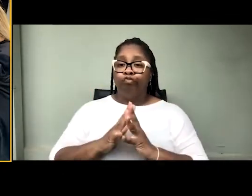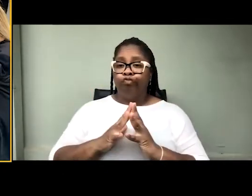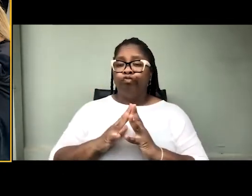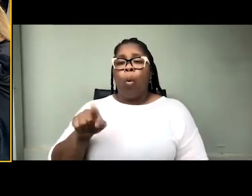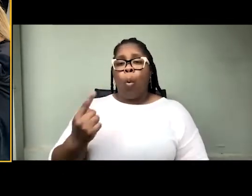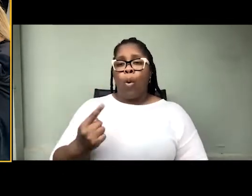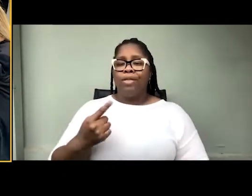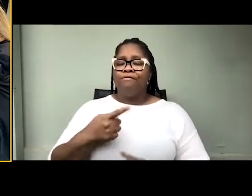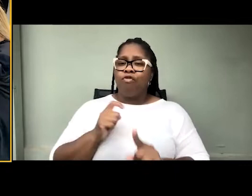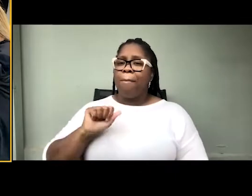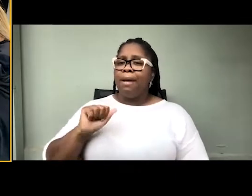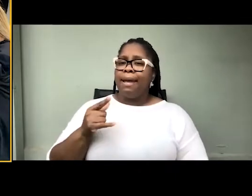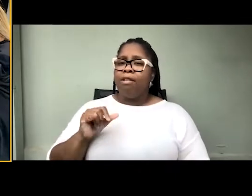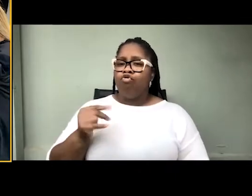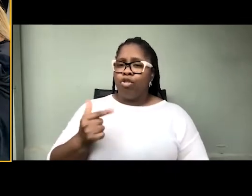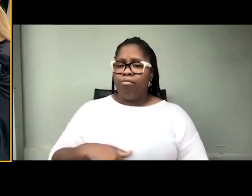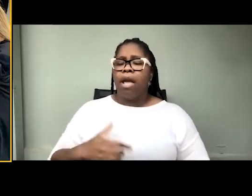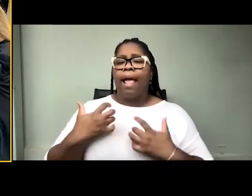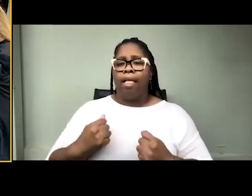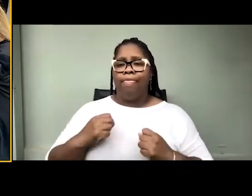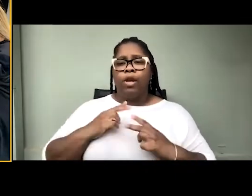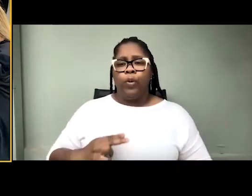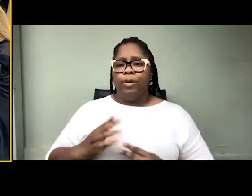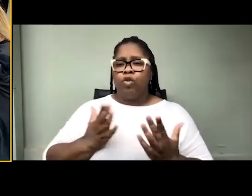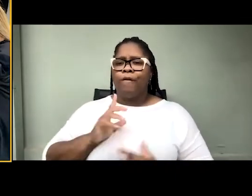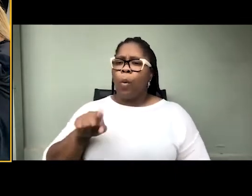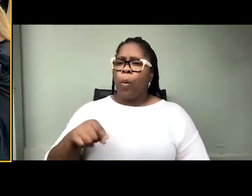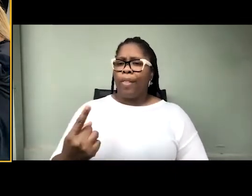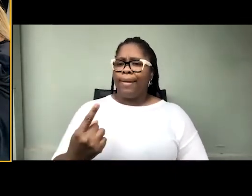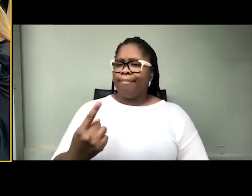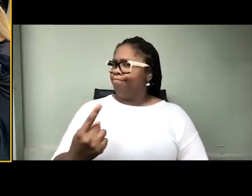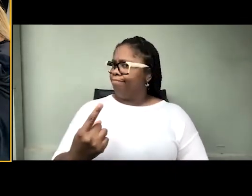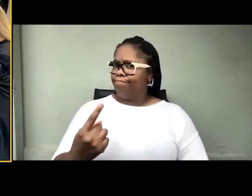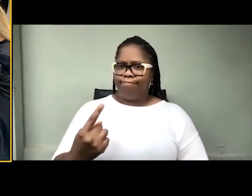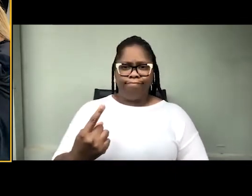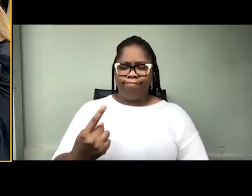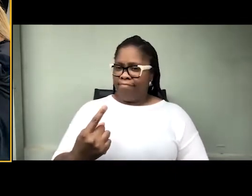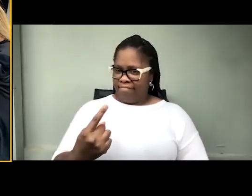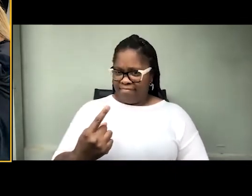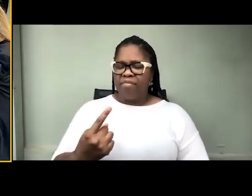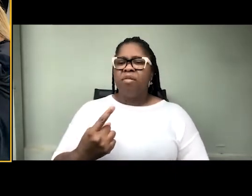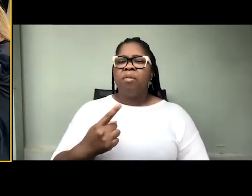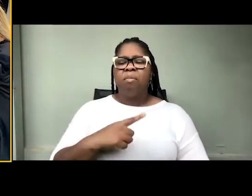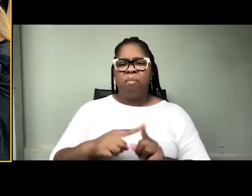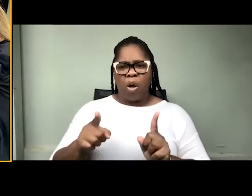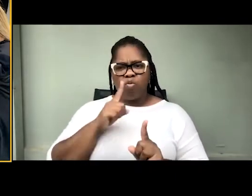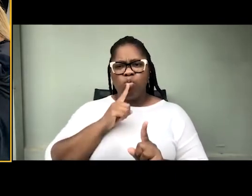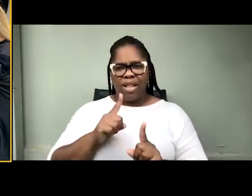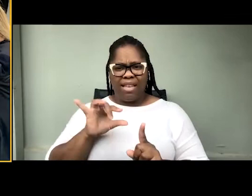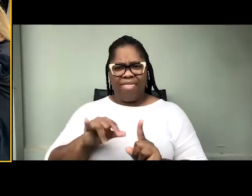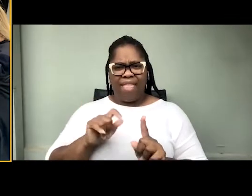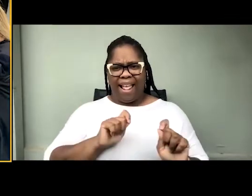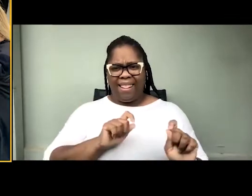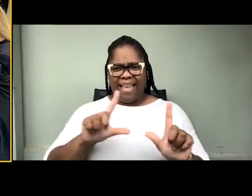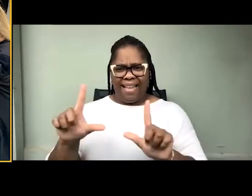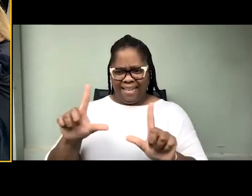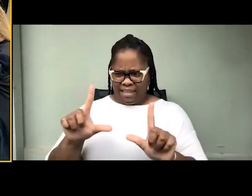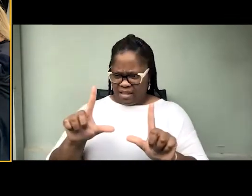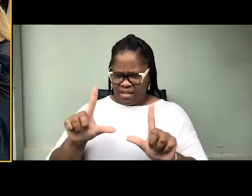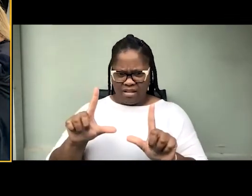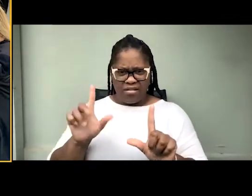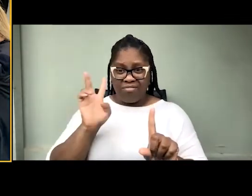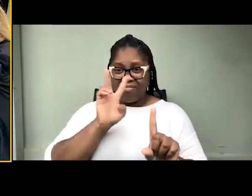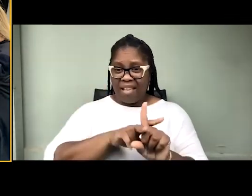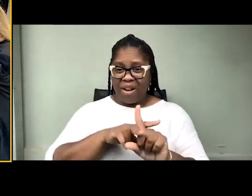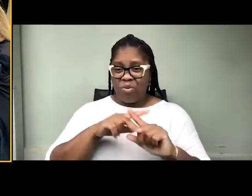and health and human services departments and agencies, but really that an aging lens was applied to everything that we do